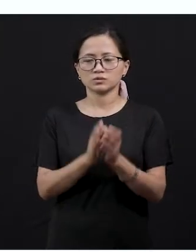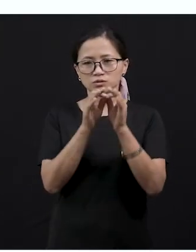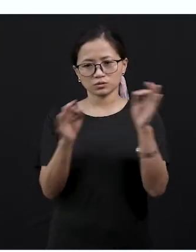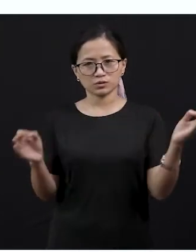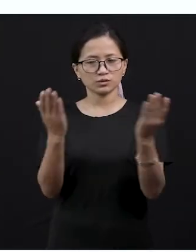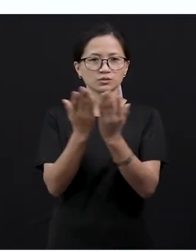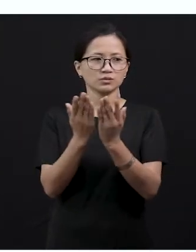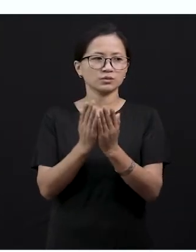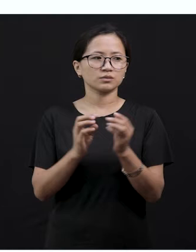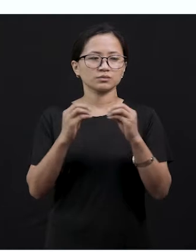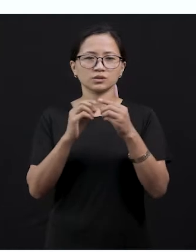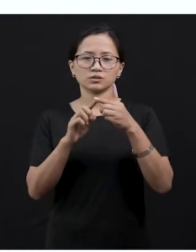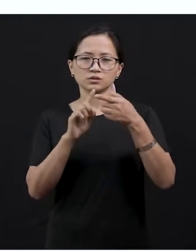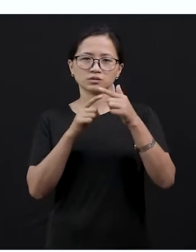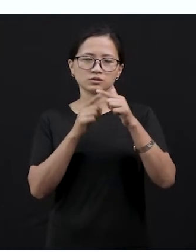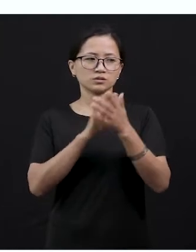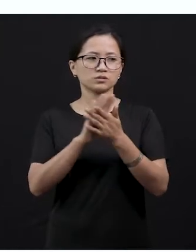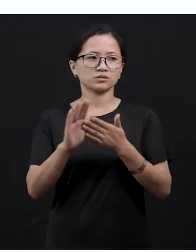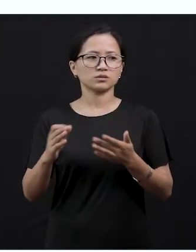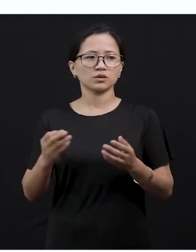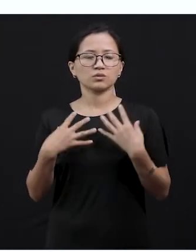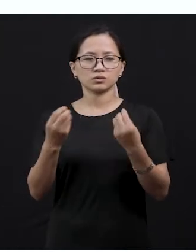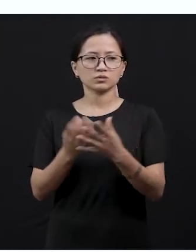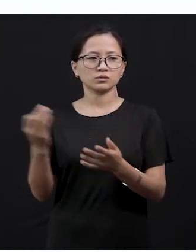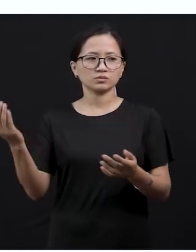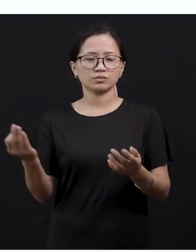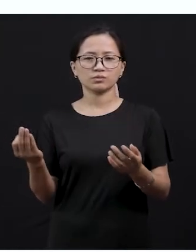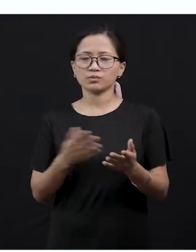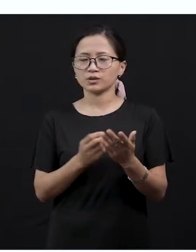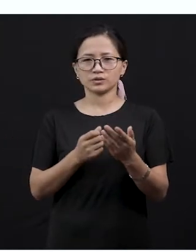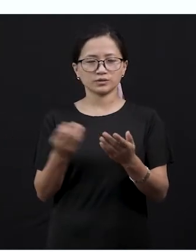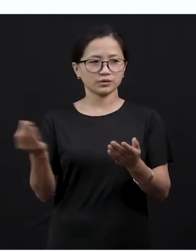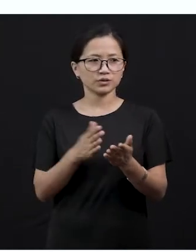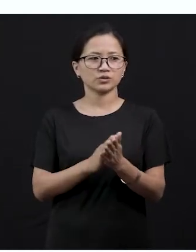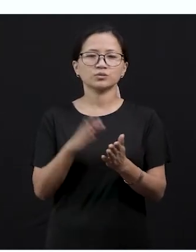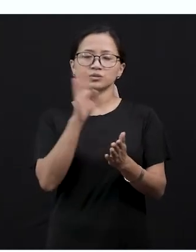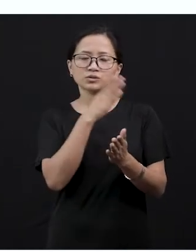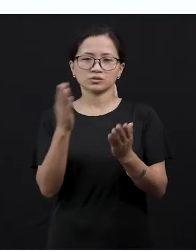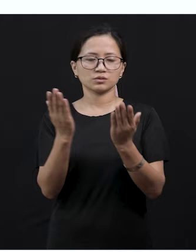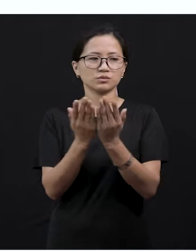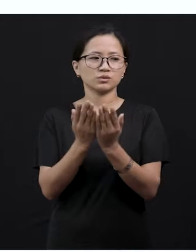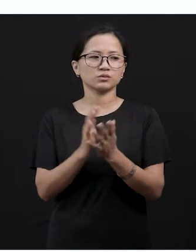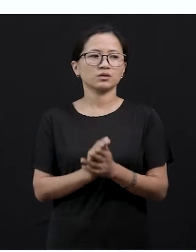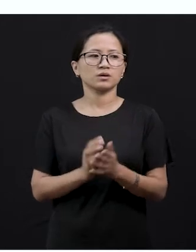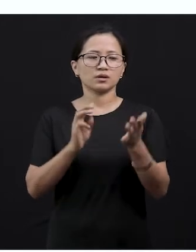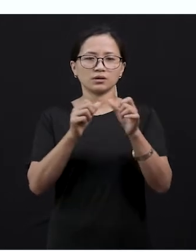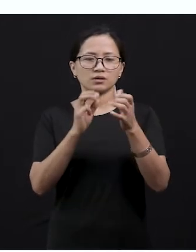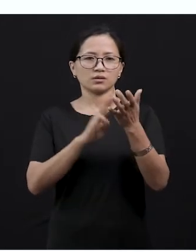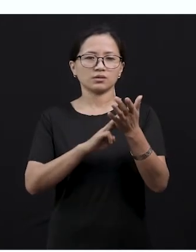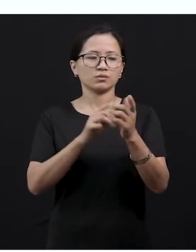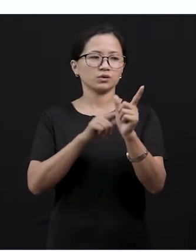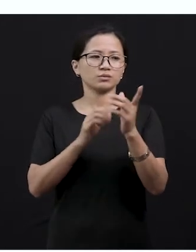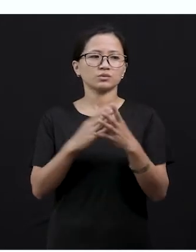storybook. Beth wanted to buy new music book. Now Amy wanted a box of good